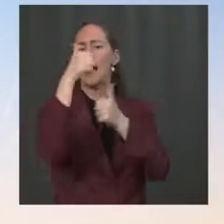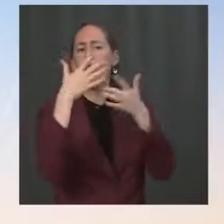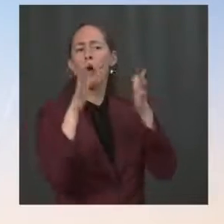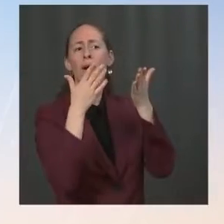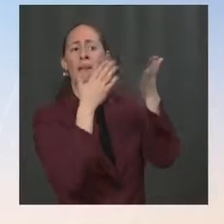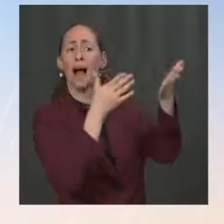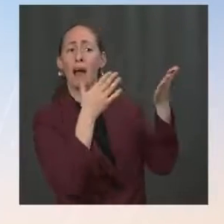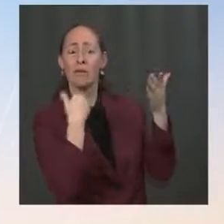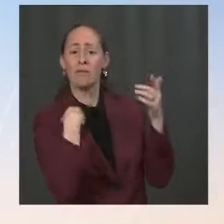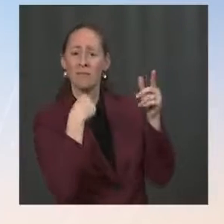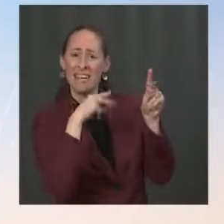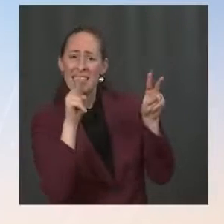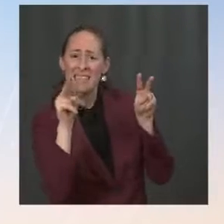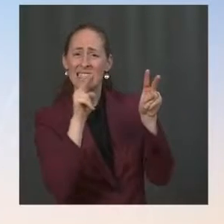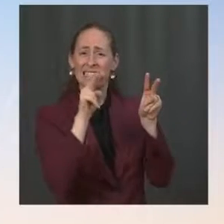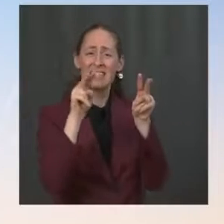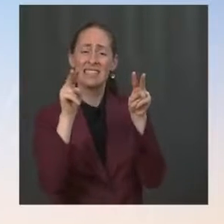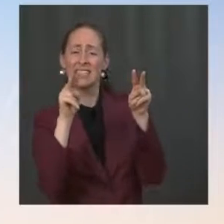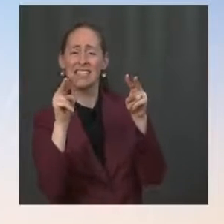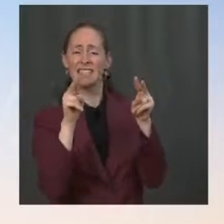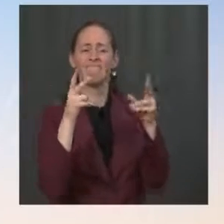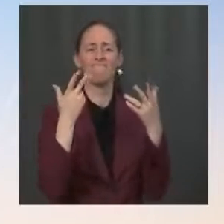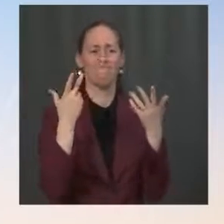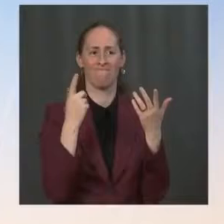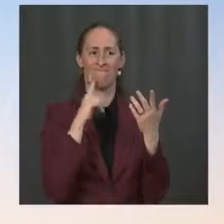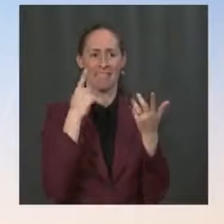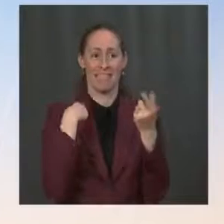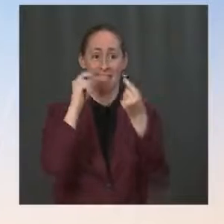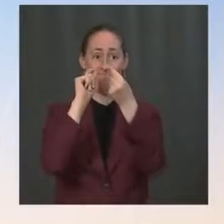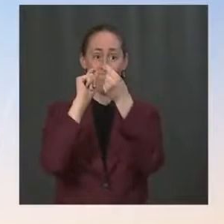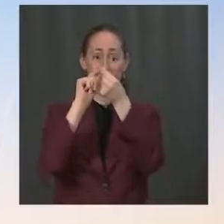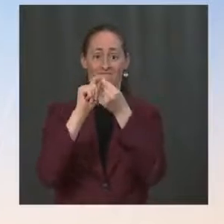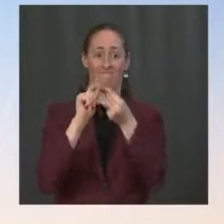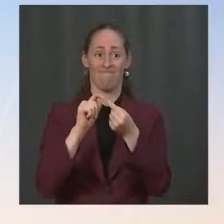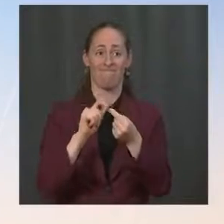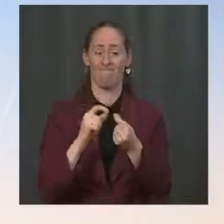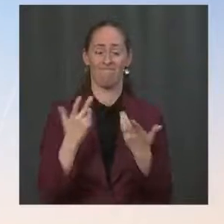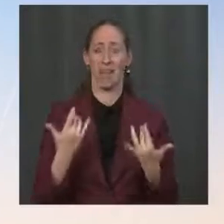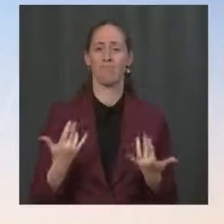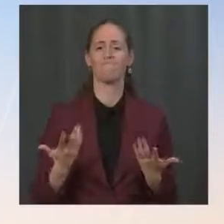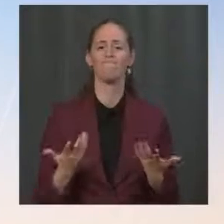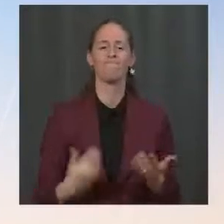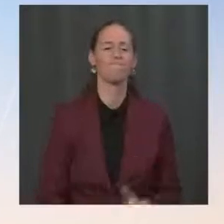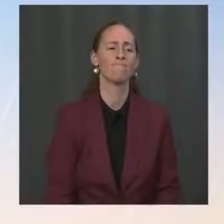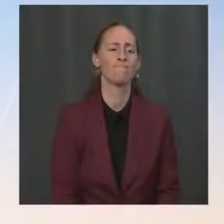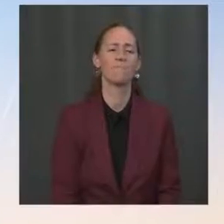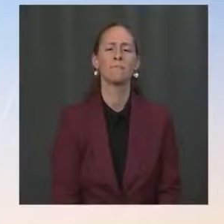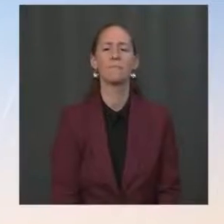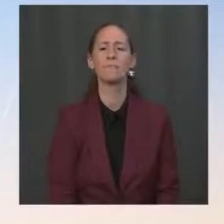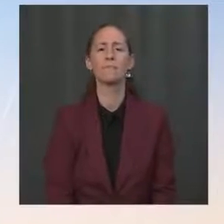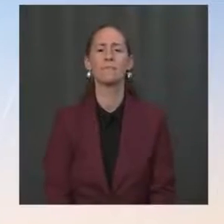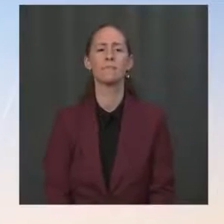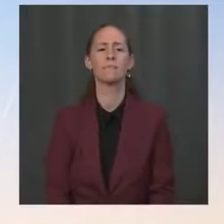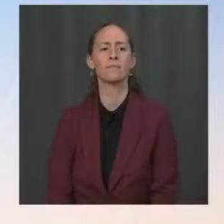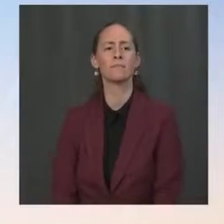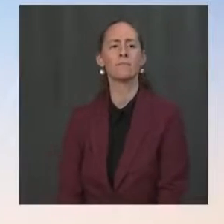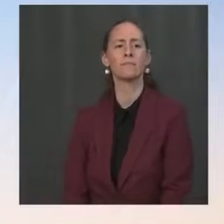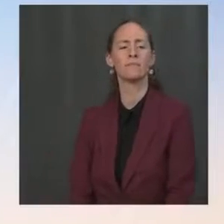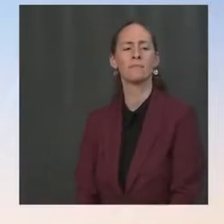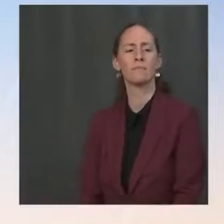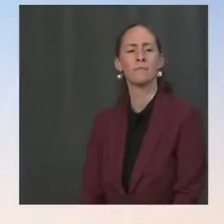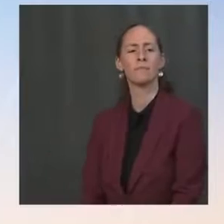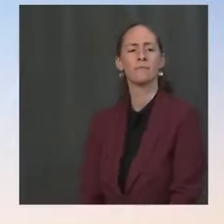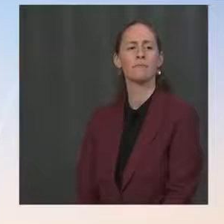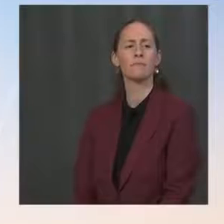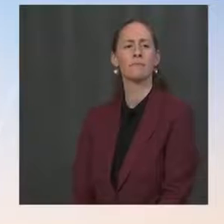closely, but I can't give you that assessment from here. Go ahead. Can you speak a little bit to what the impact on flights has been? You've been